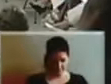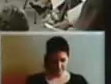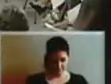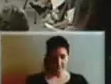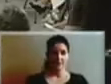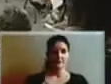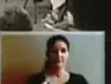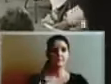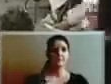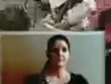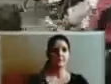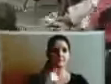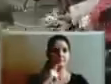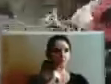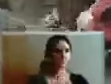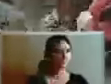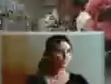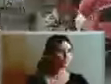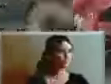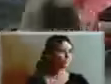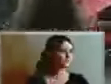Please stand for the Pledge of Allegiance.